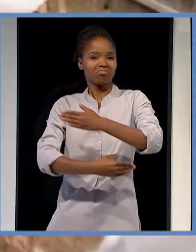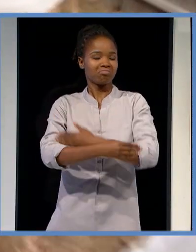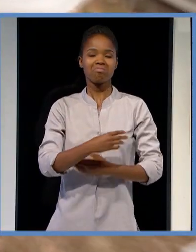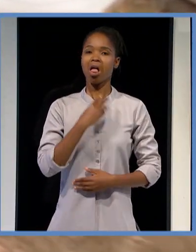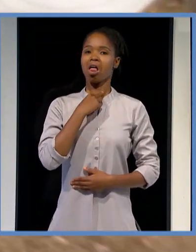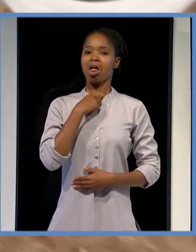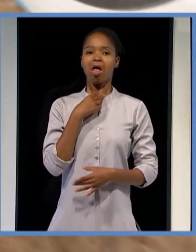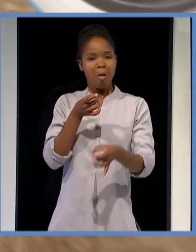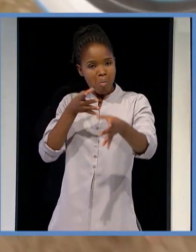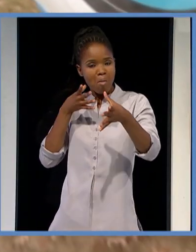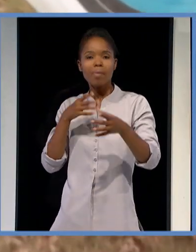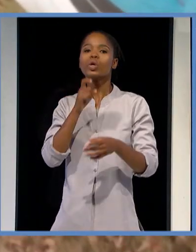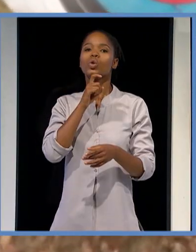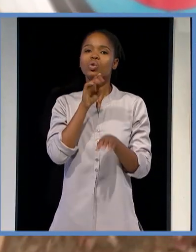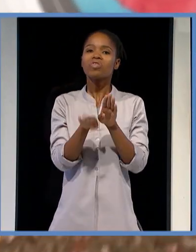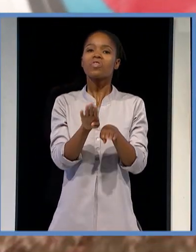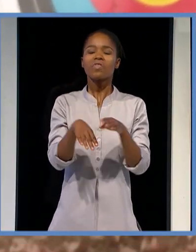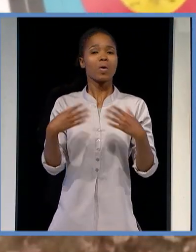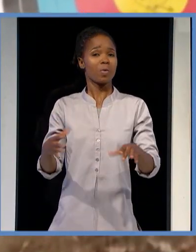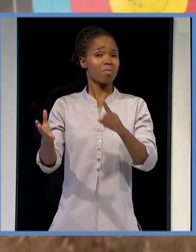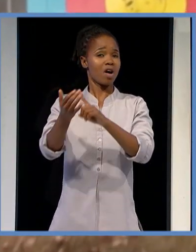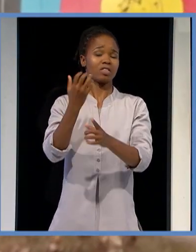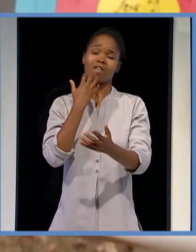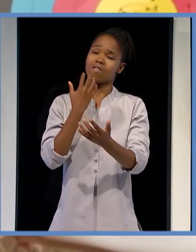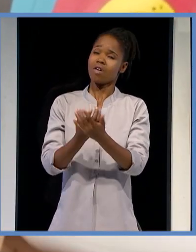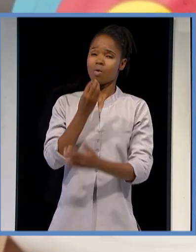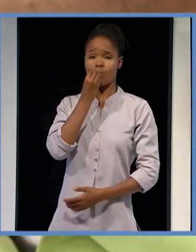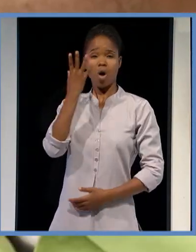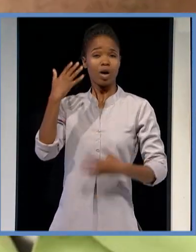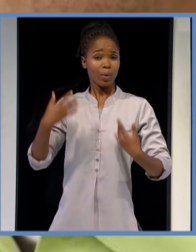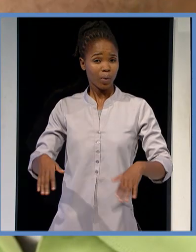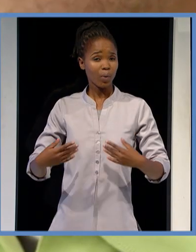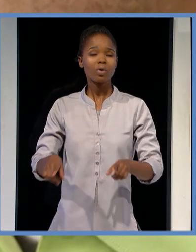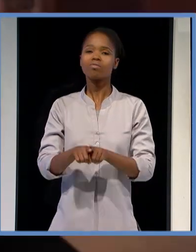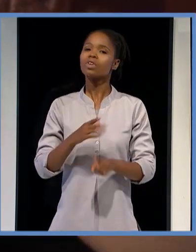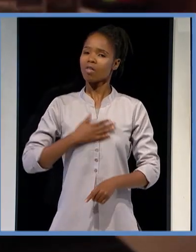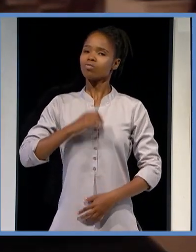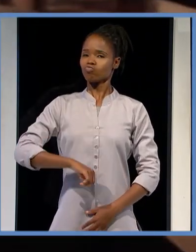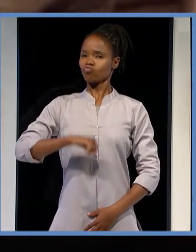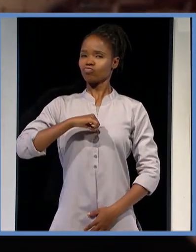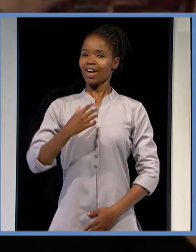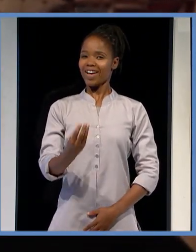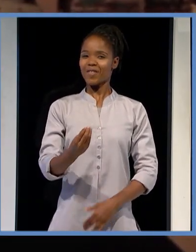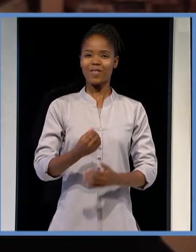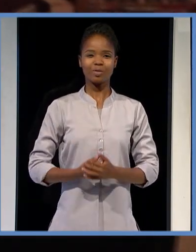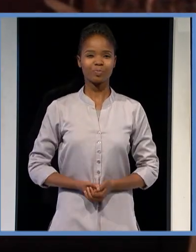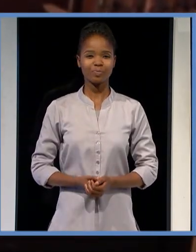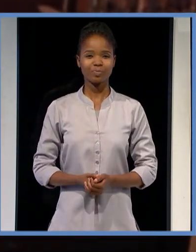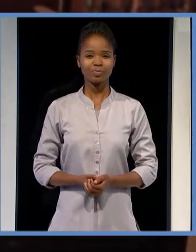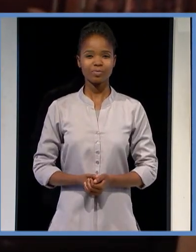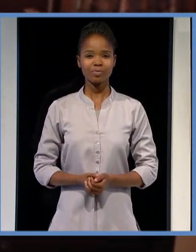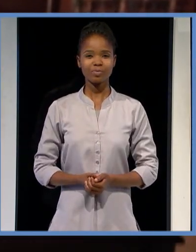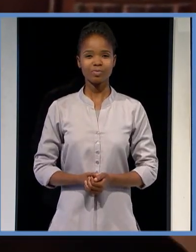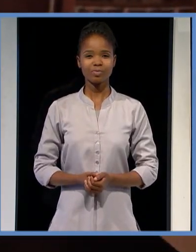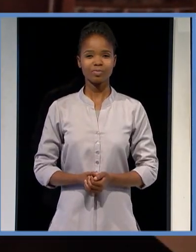and accomplishing is pretty fantastic, I should say. Makes me feel very proud of. Take my